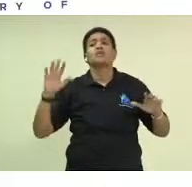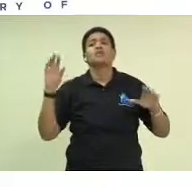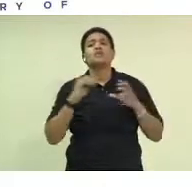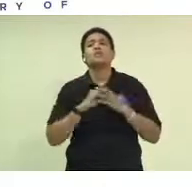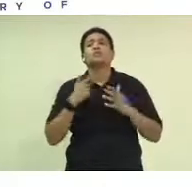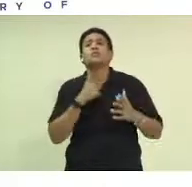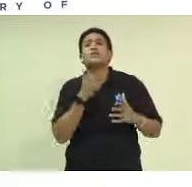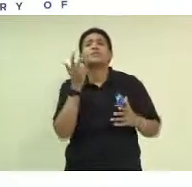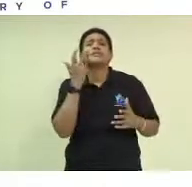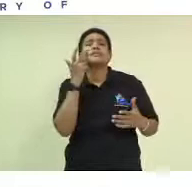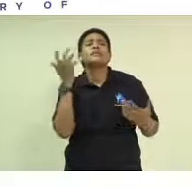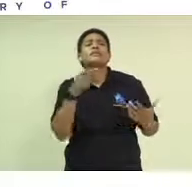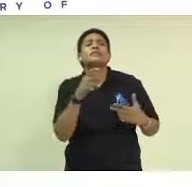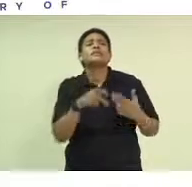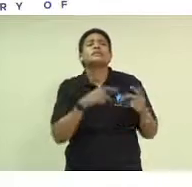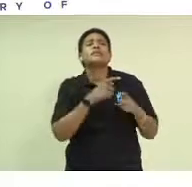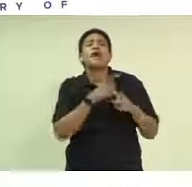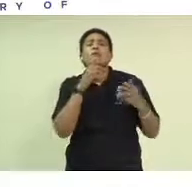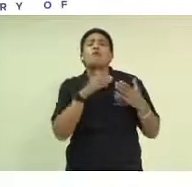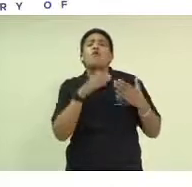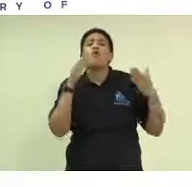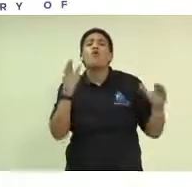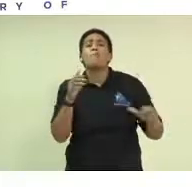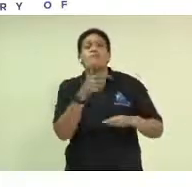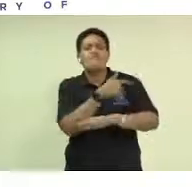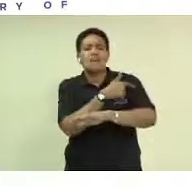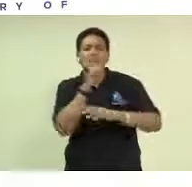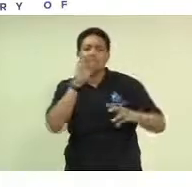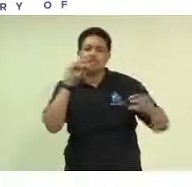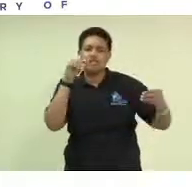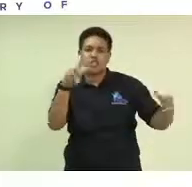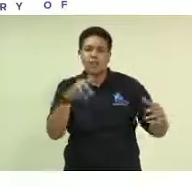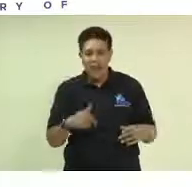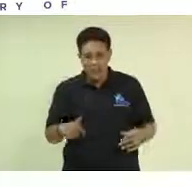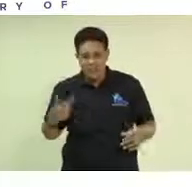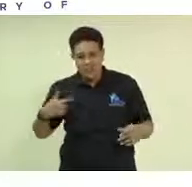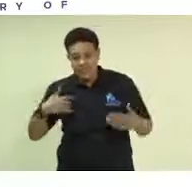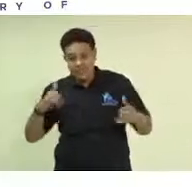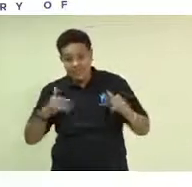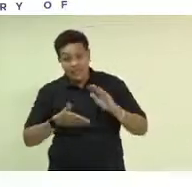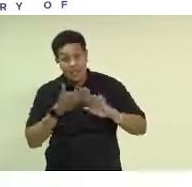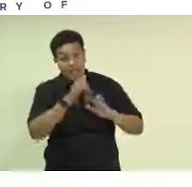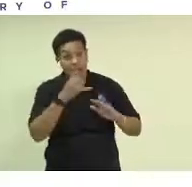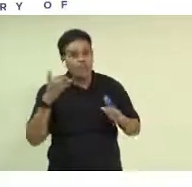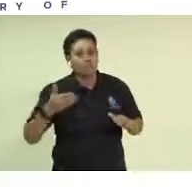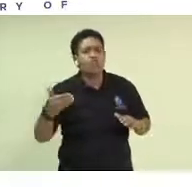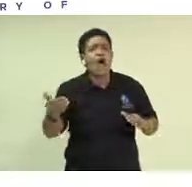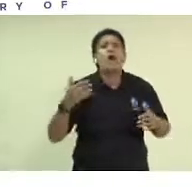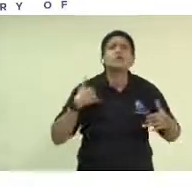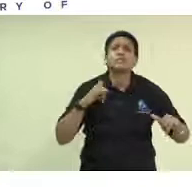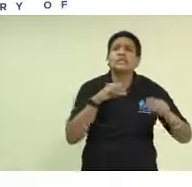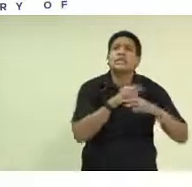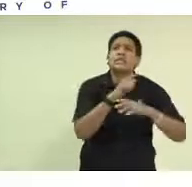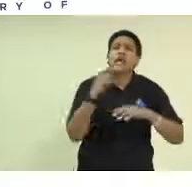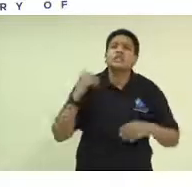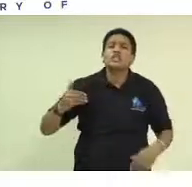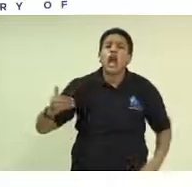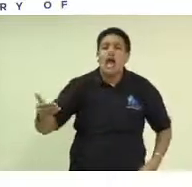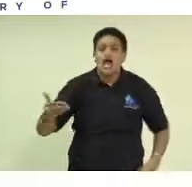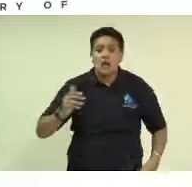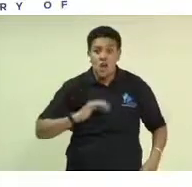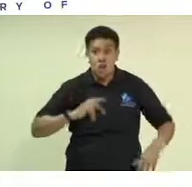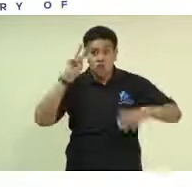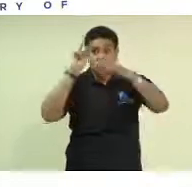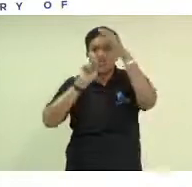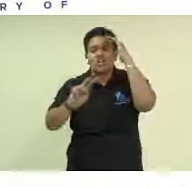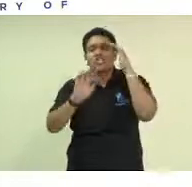we see the sort of opening up of vaccine supplies. And we're still on that track. We're still on that track, our